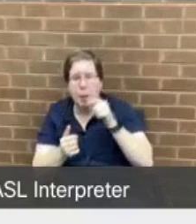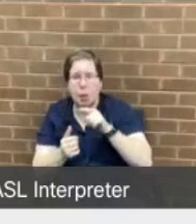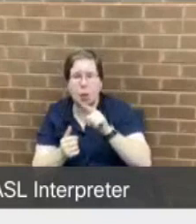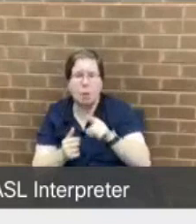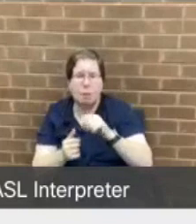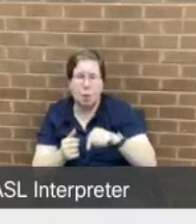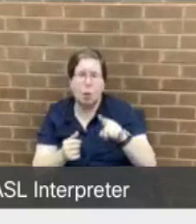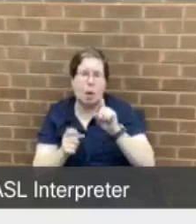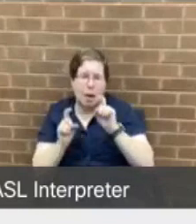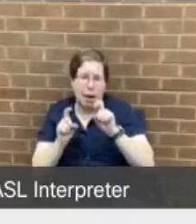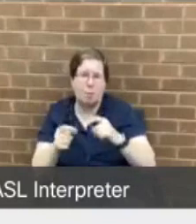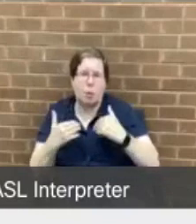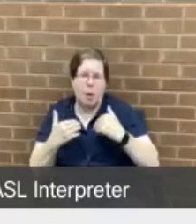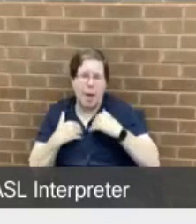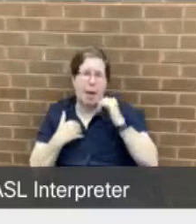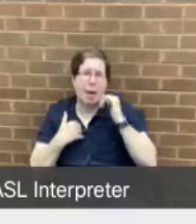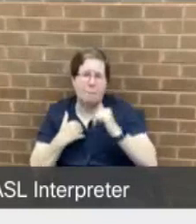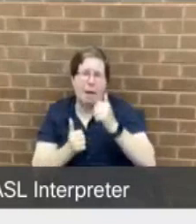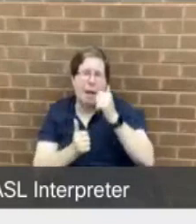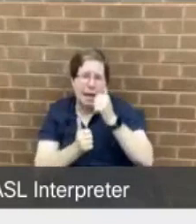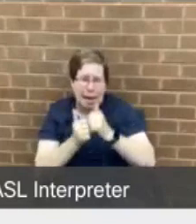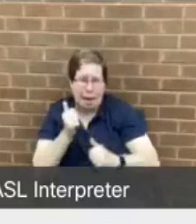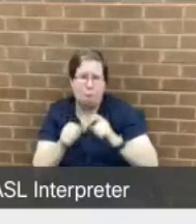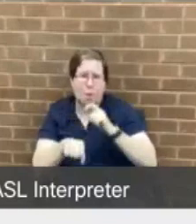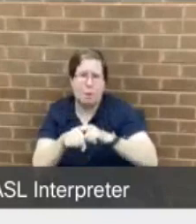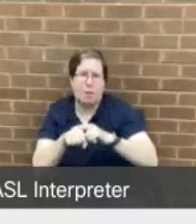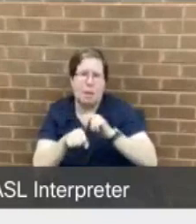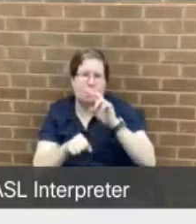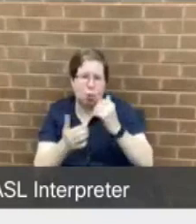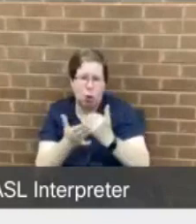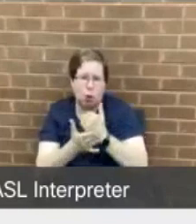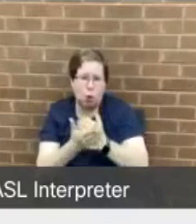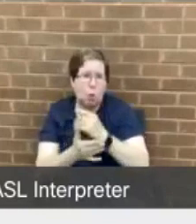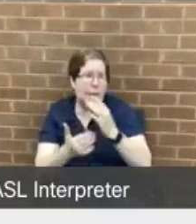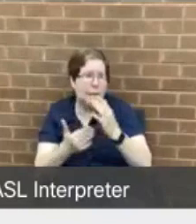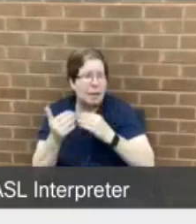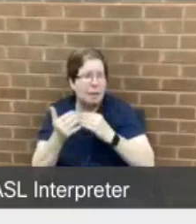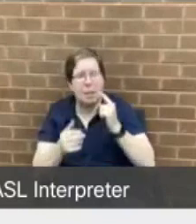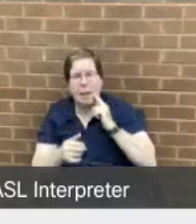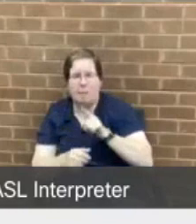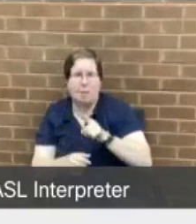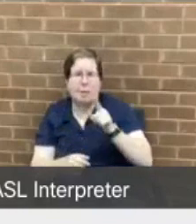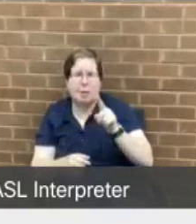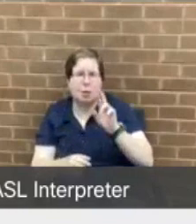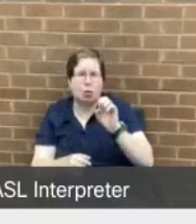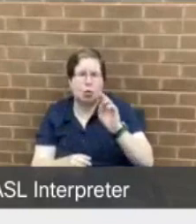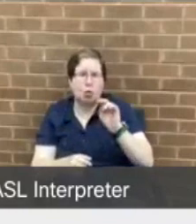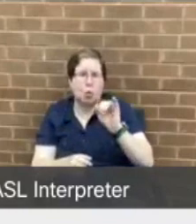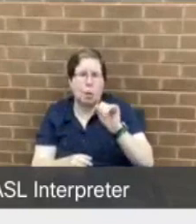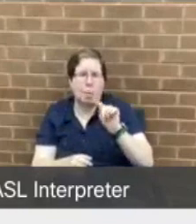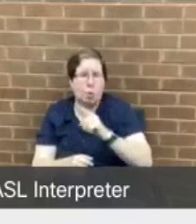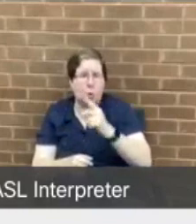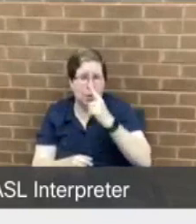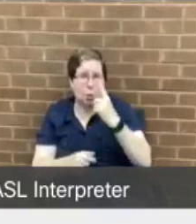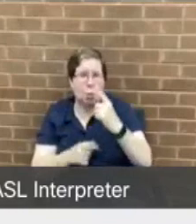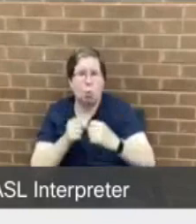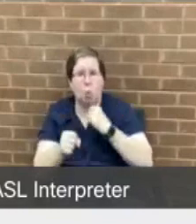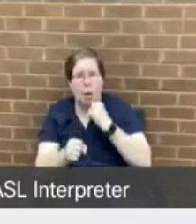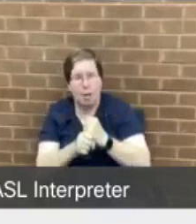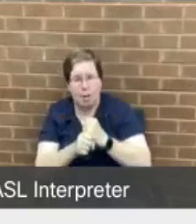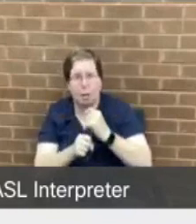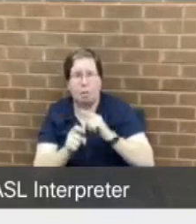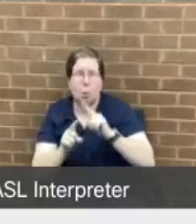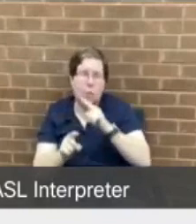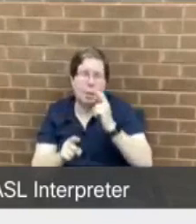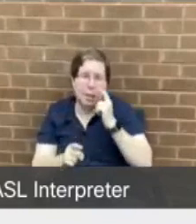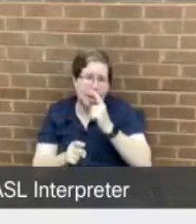you do have to have that every renewal period, even if you're doing it remotely. And so that used to be a one-year cycle if you went to your eye doctor